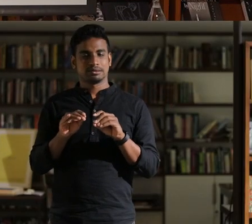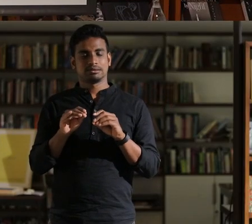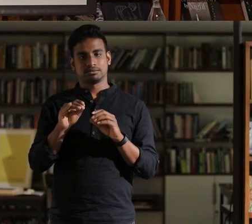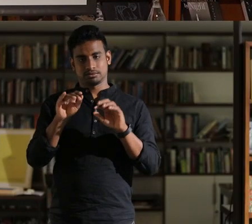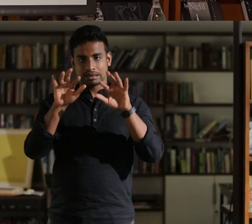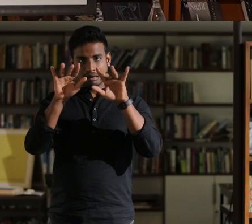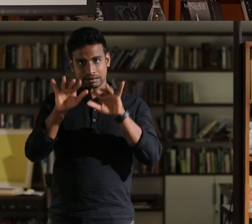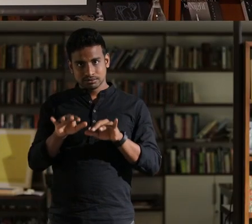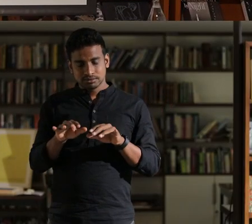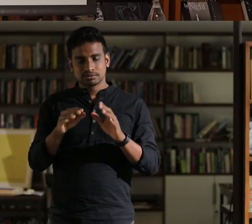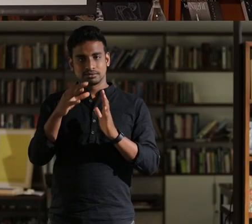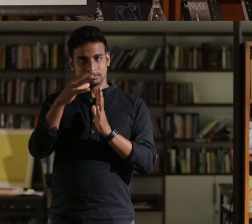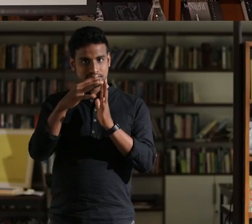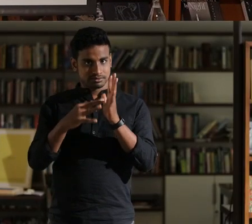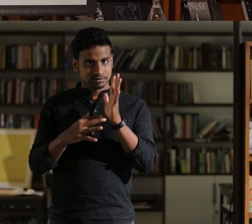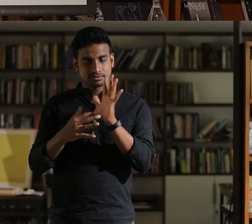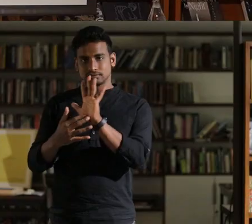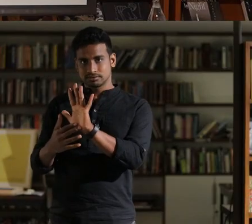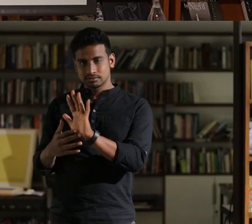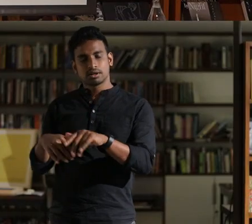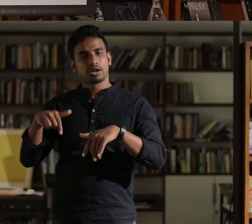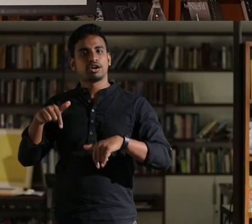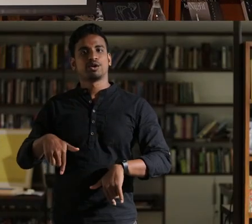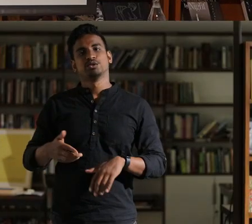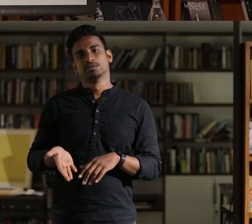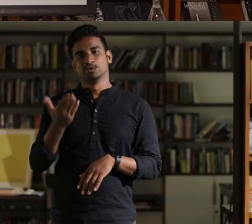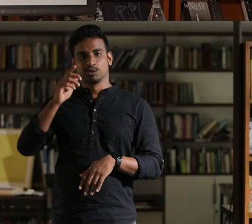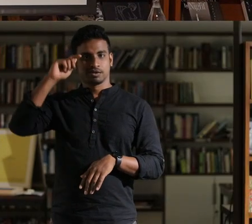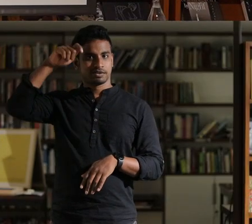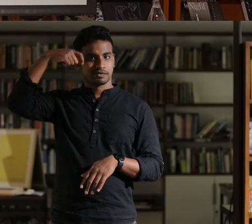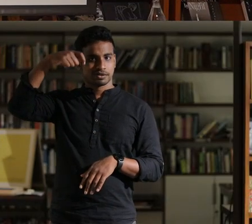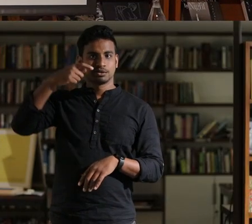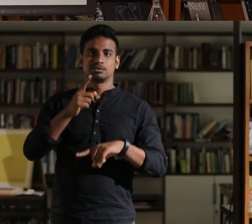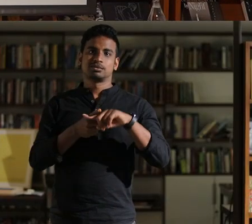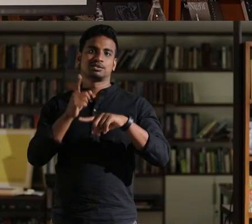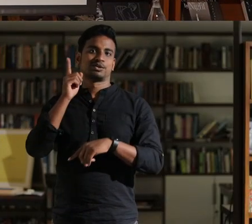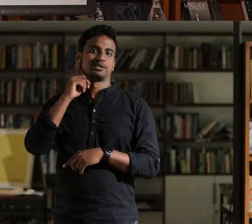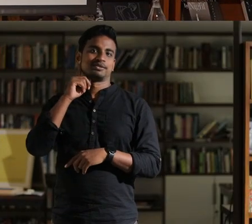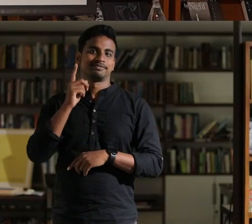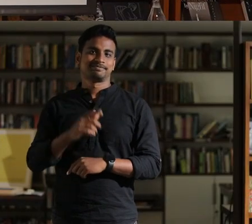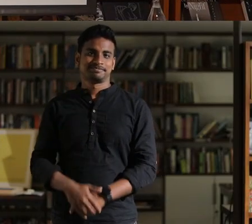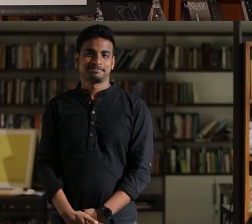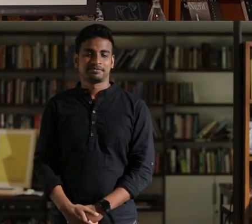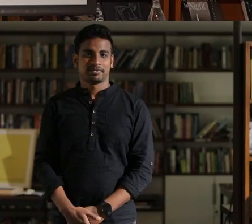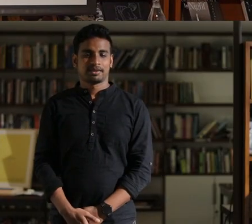in text form, in paper, but a lot of it now is audio and video.